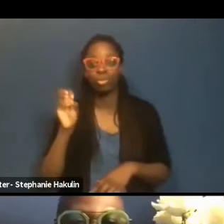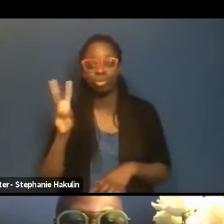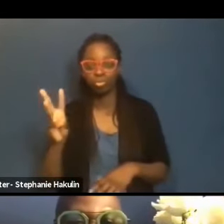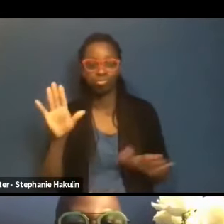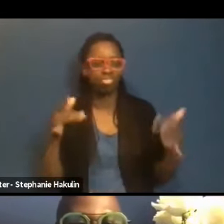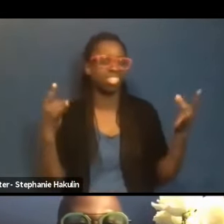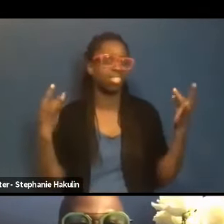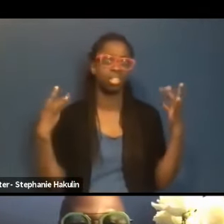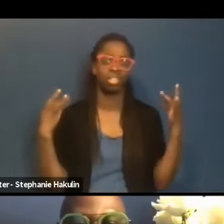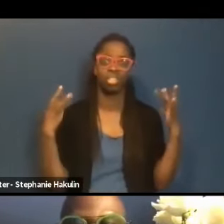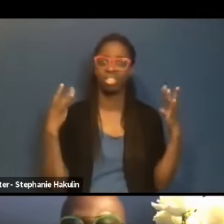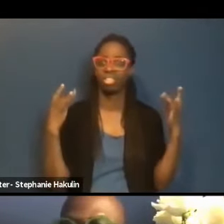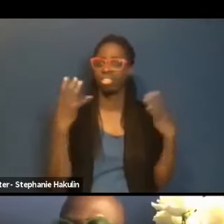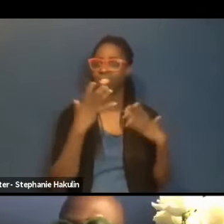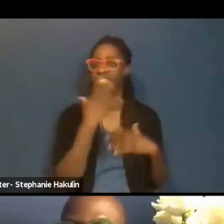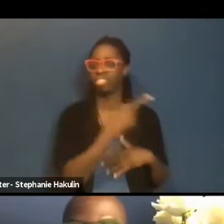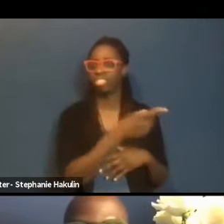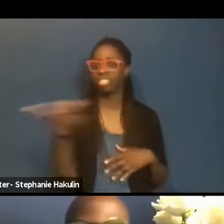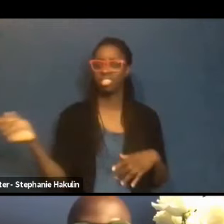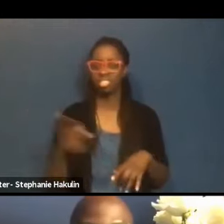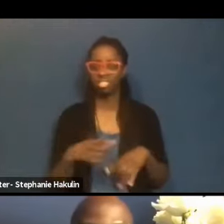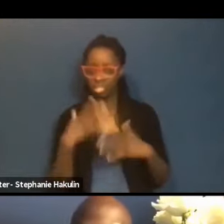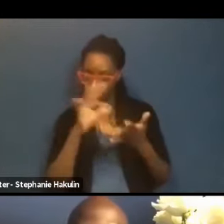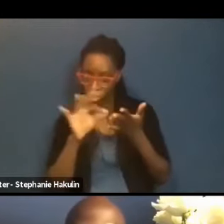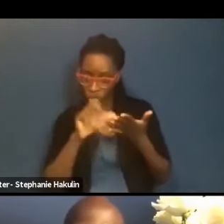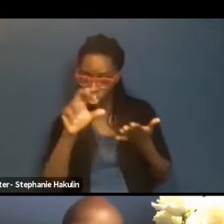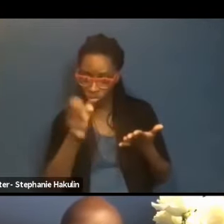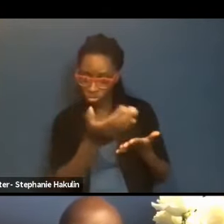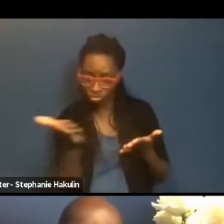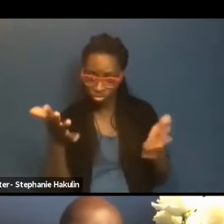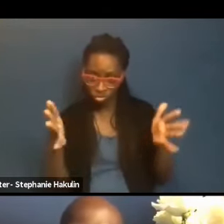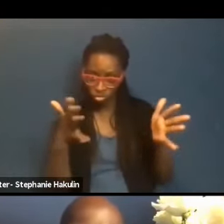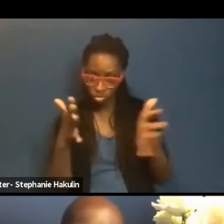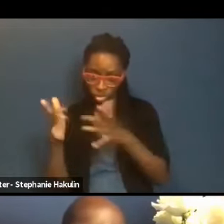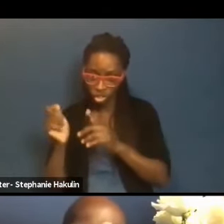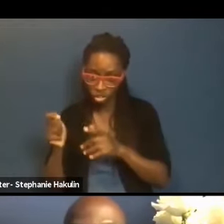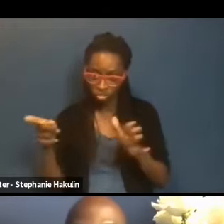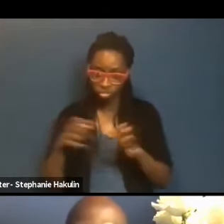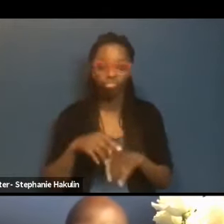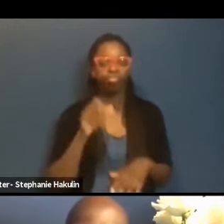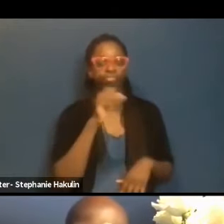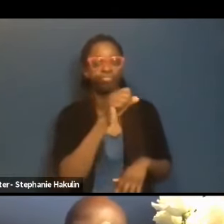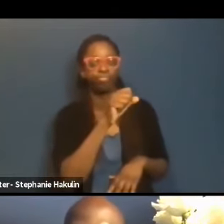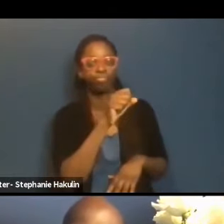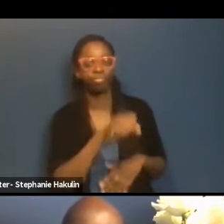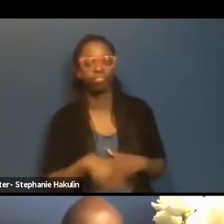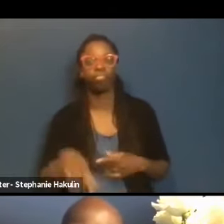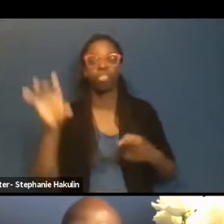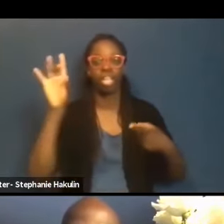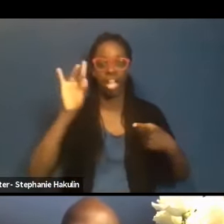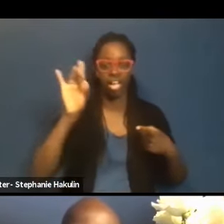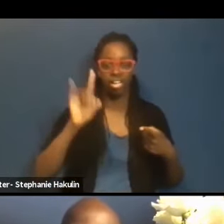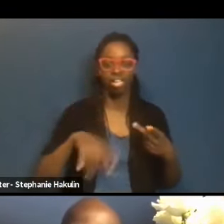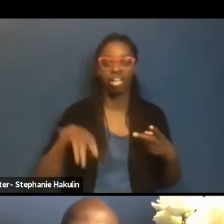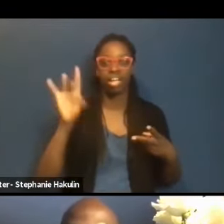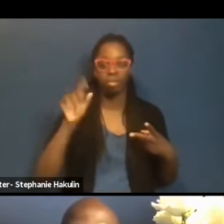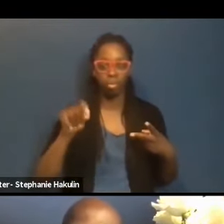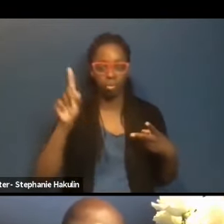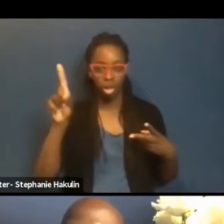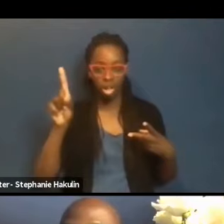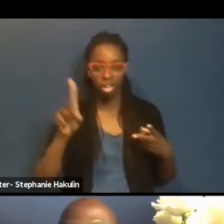Oh, I love that poet. From low to high, we got an 8. An 8.1, an 8.1,